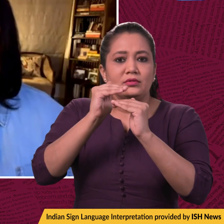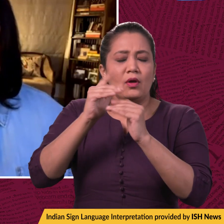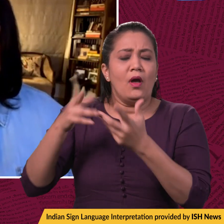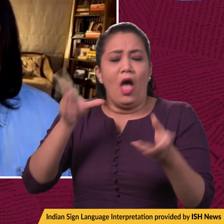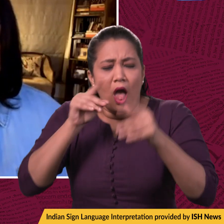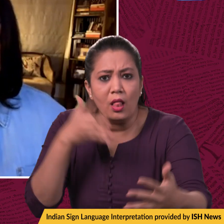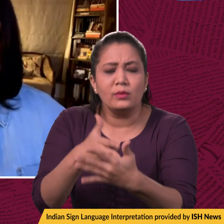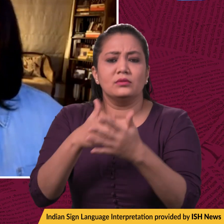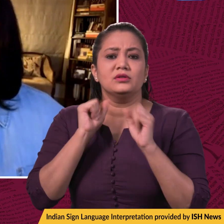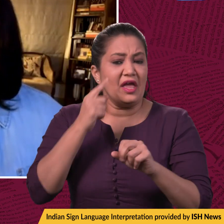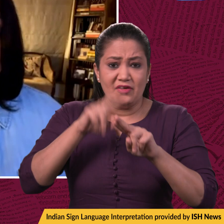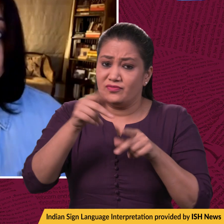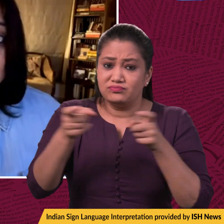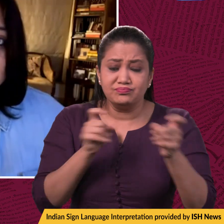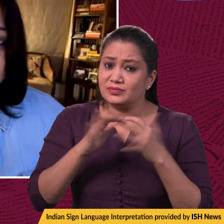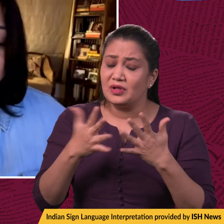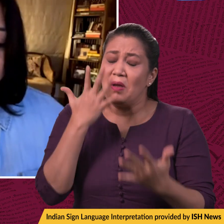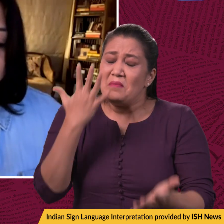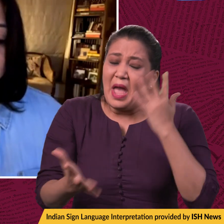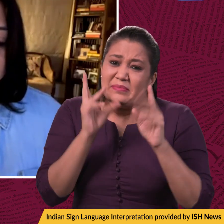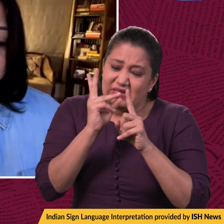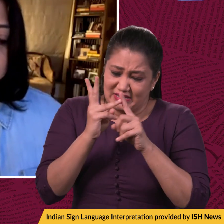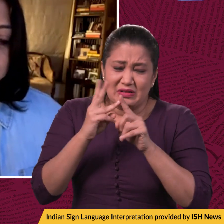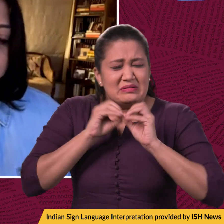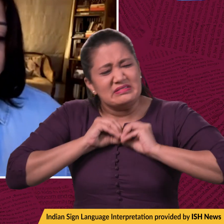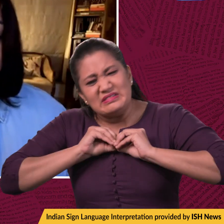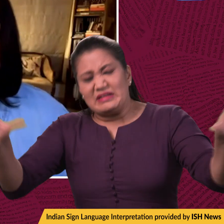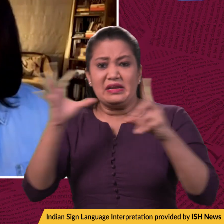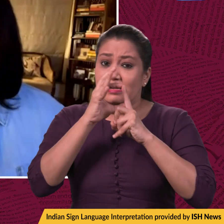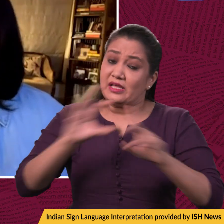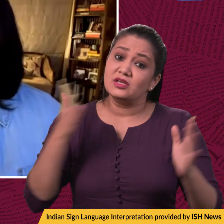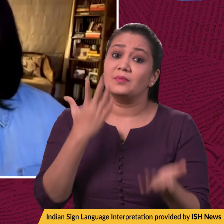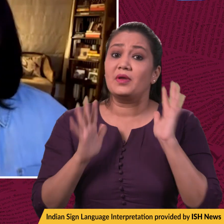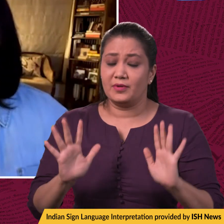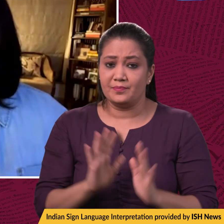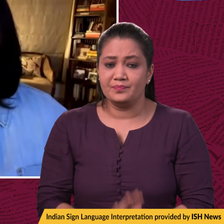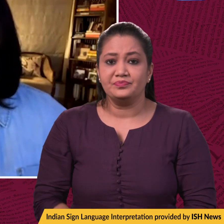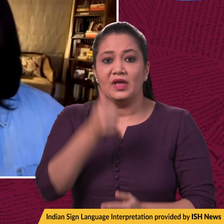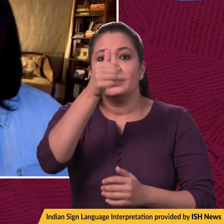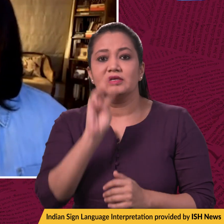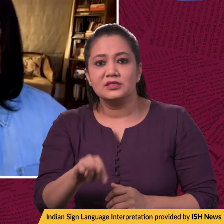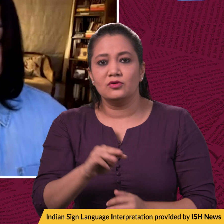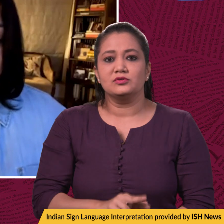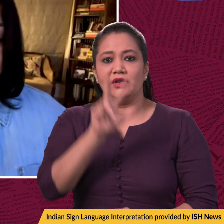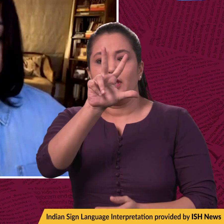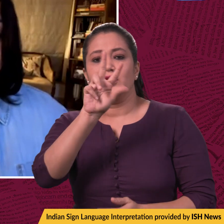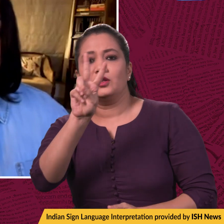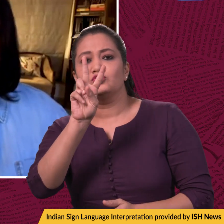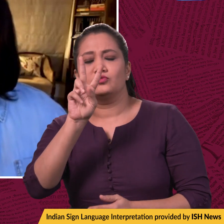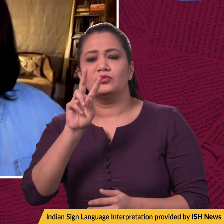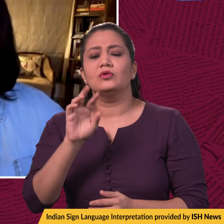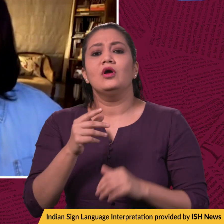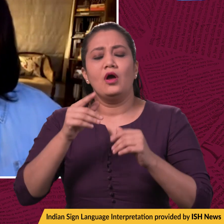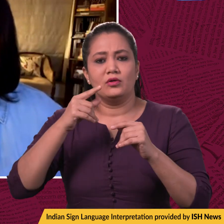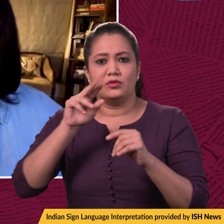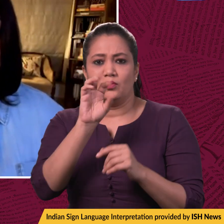not take adequate measures, we might have a massive third wave." India reported 6,822 new COVID cases over